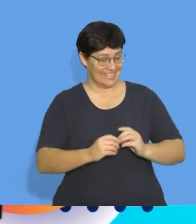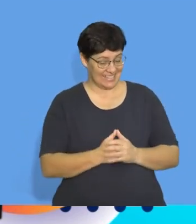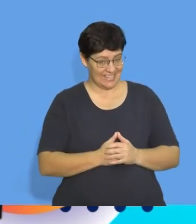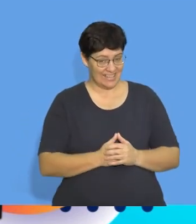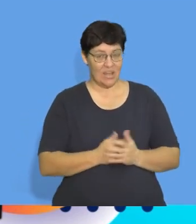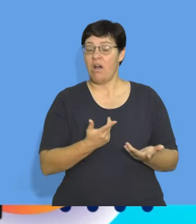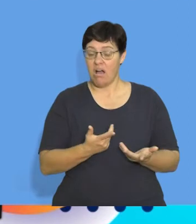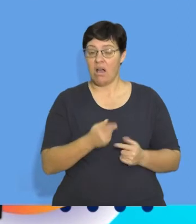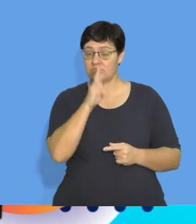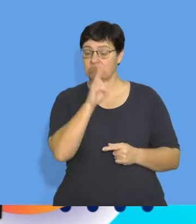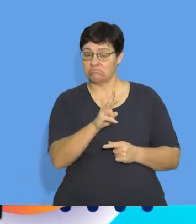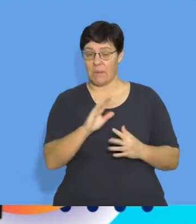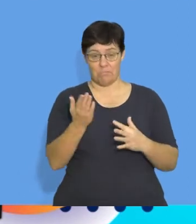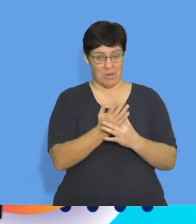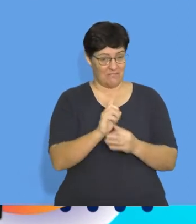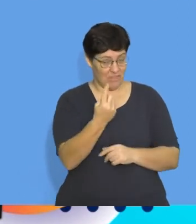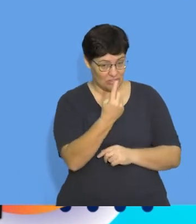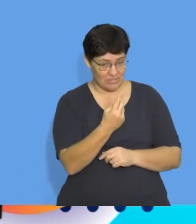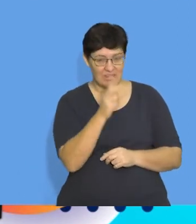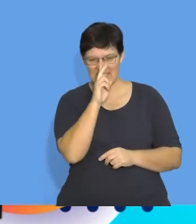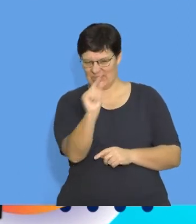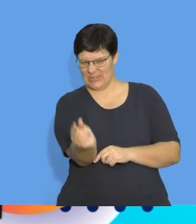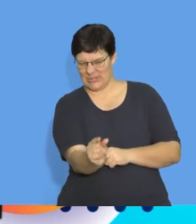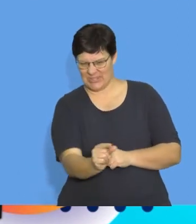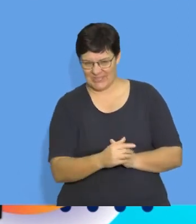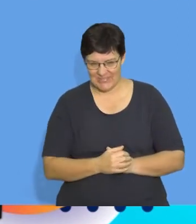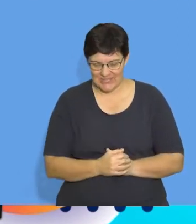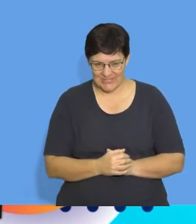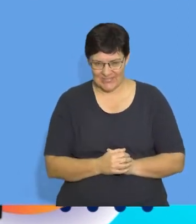time for you to take a short break, and I'll see you in a couple of minutes.